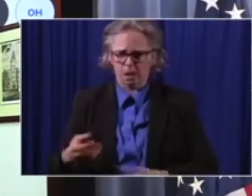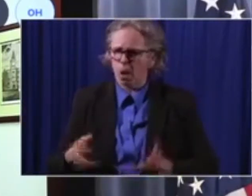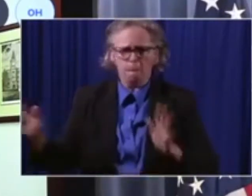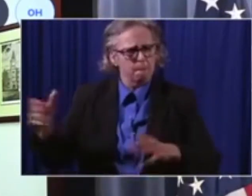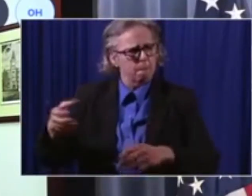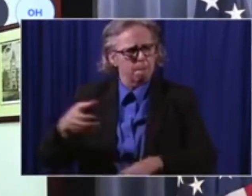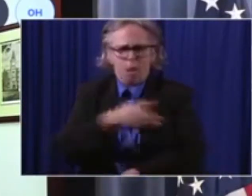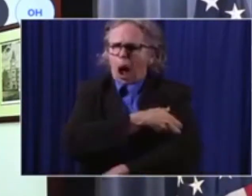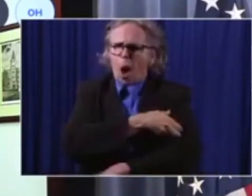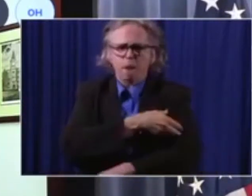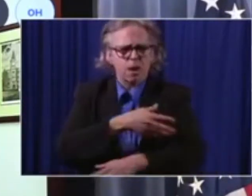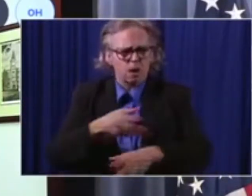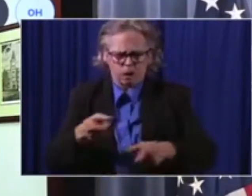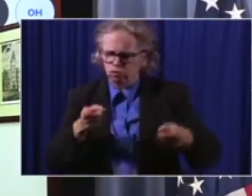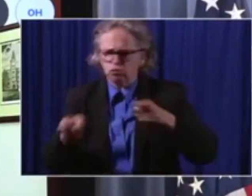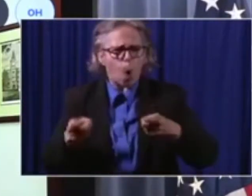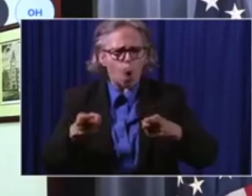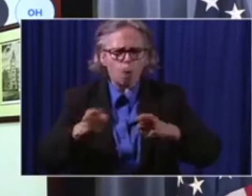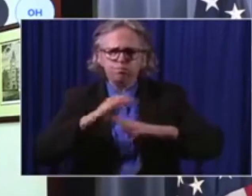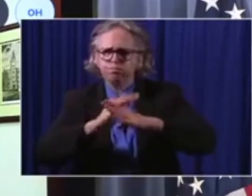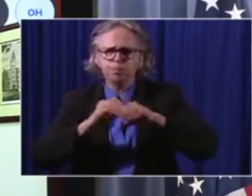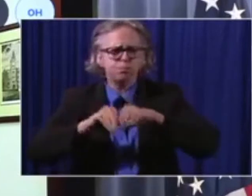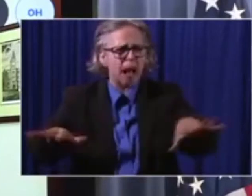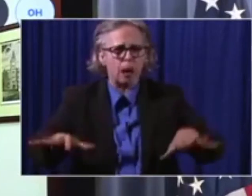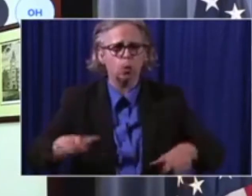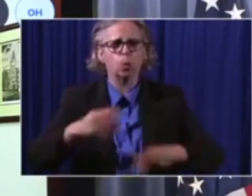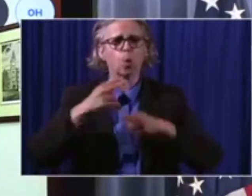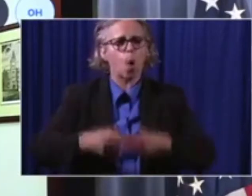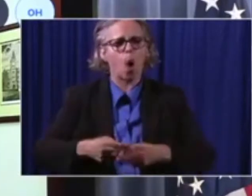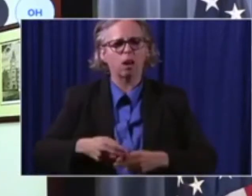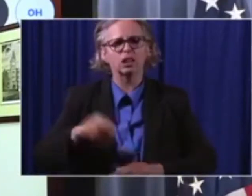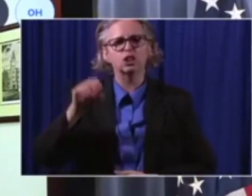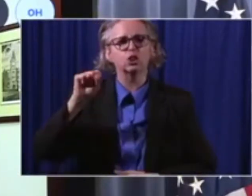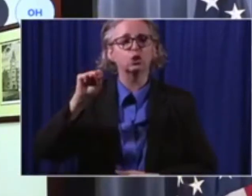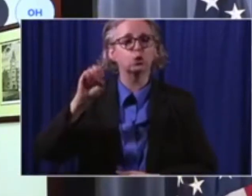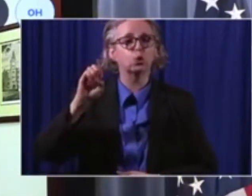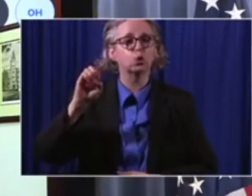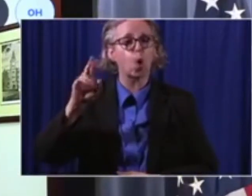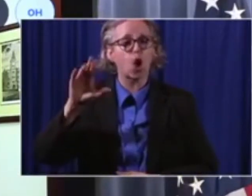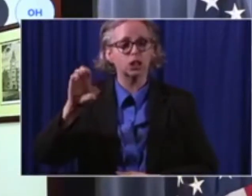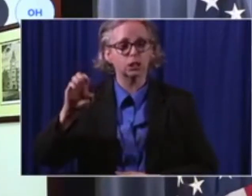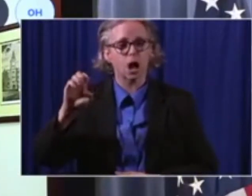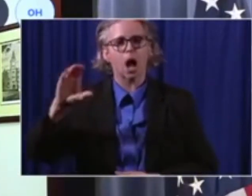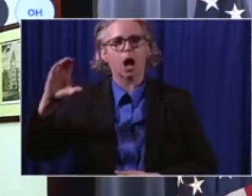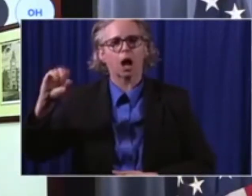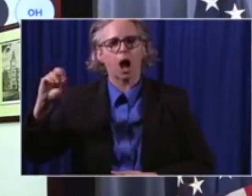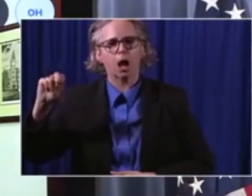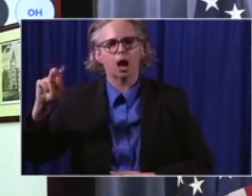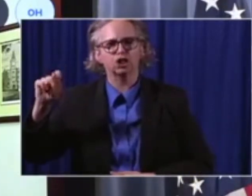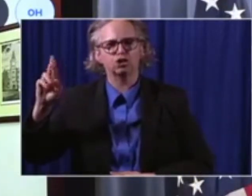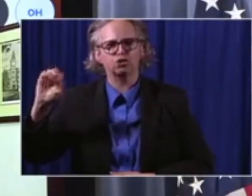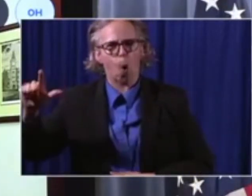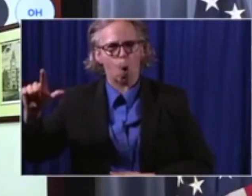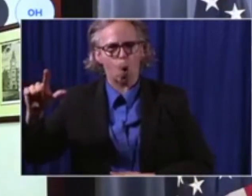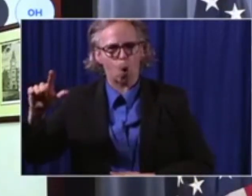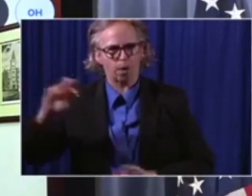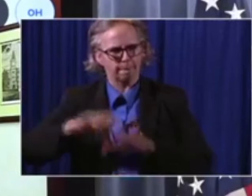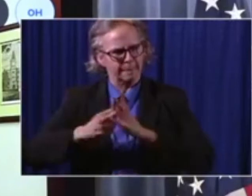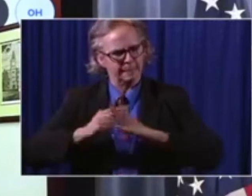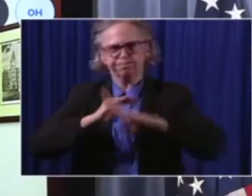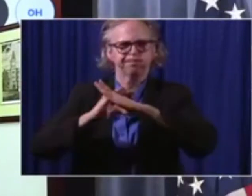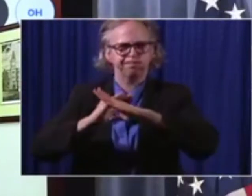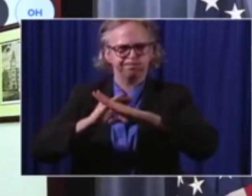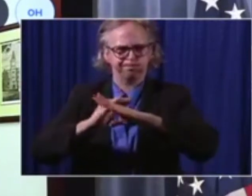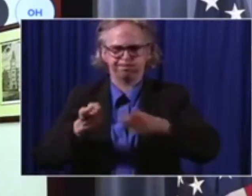control. Some small percentage of patients who have COVID-19 are what are called asymptomatic positives, or in